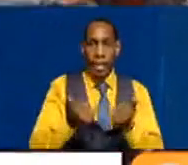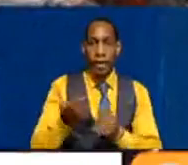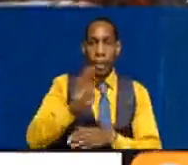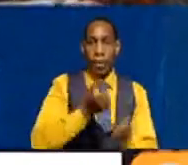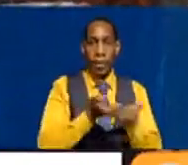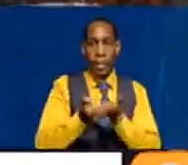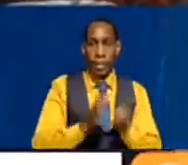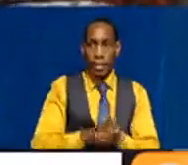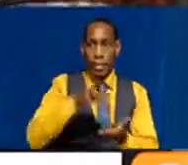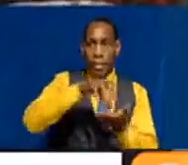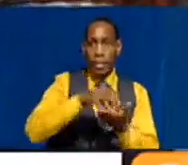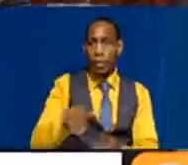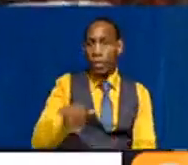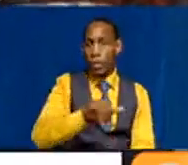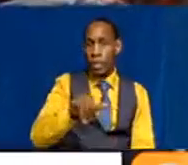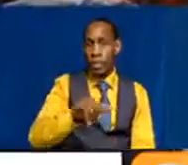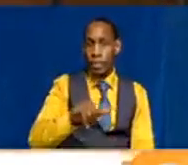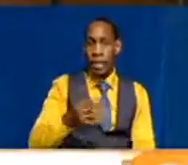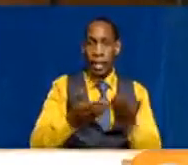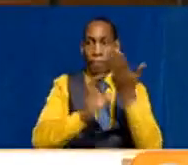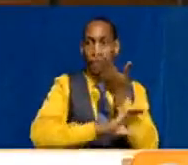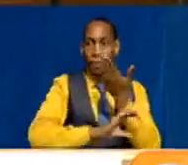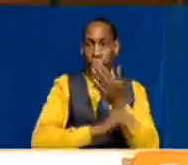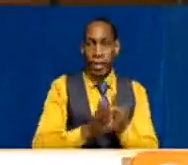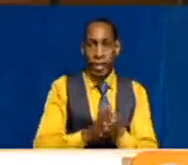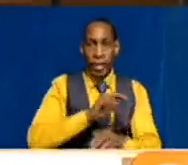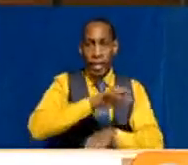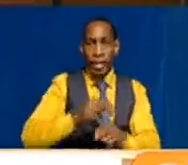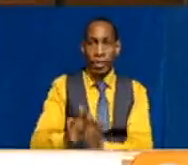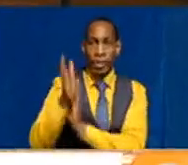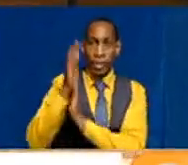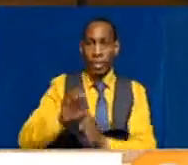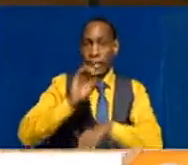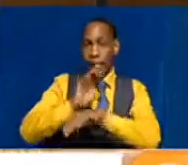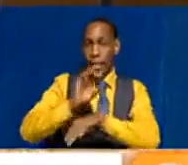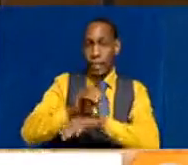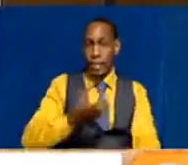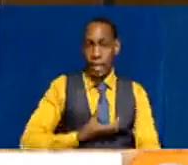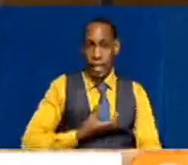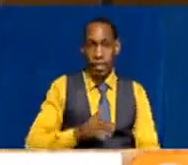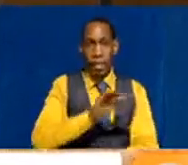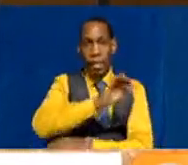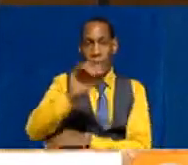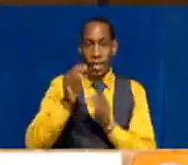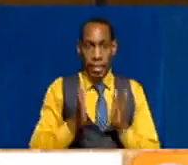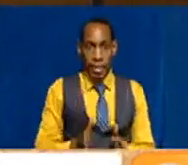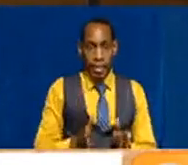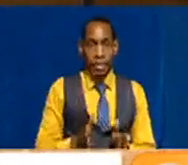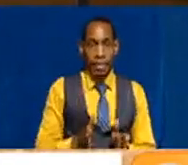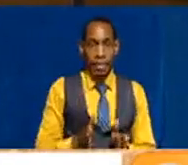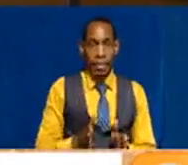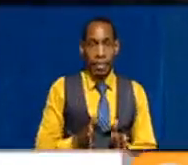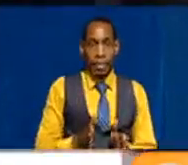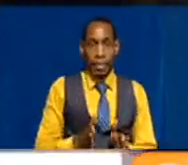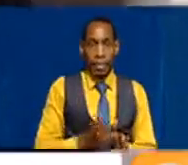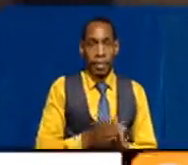business. The situation is similar across the country, with the Natl Security Advisory Council calling on Kenyans and the business